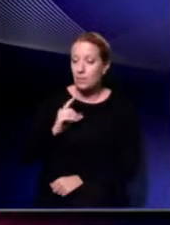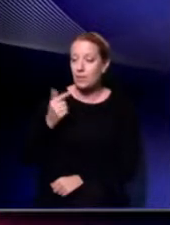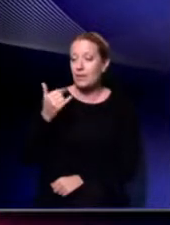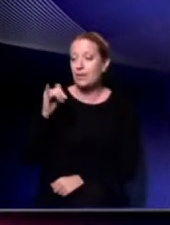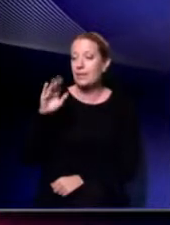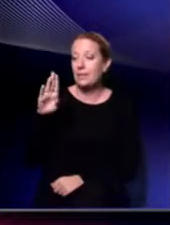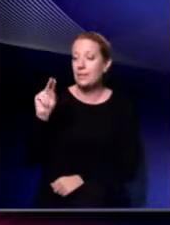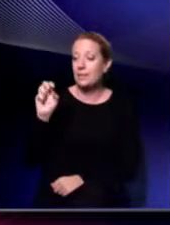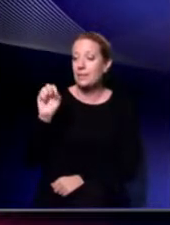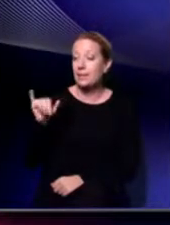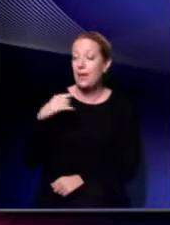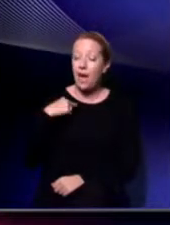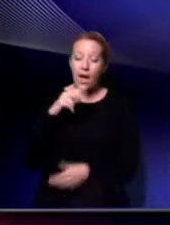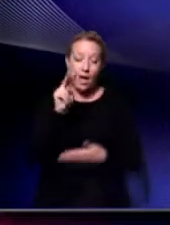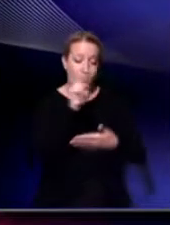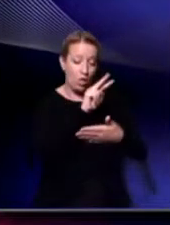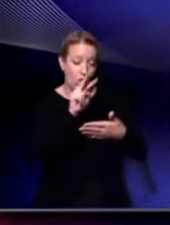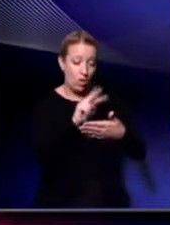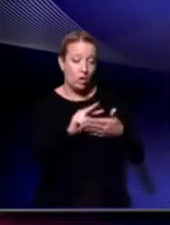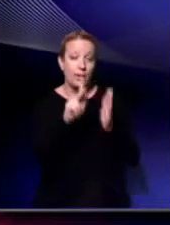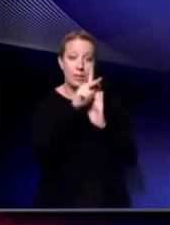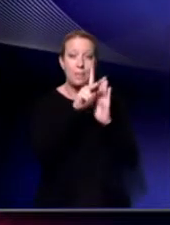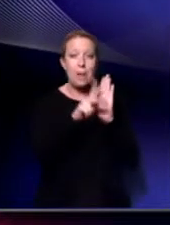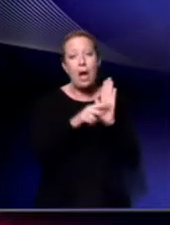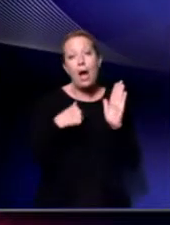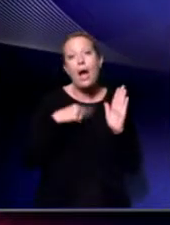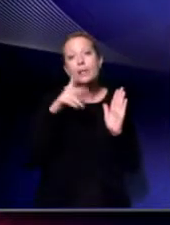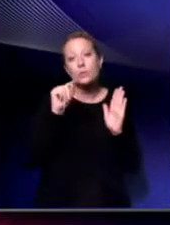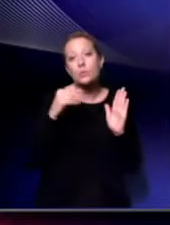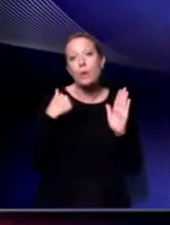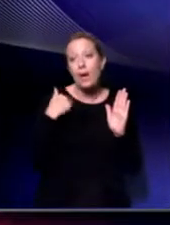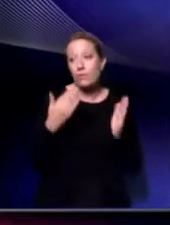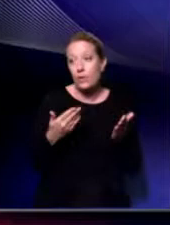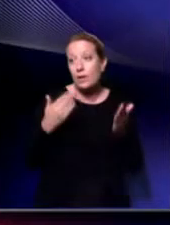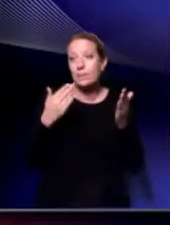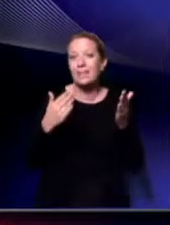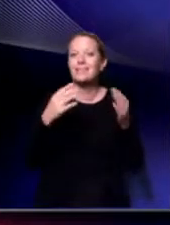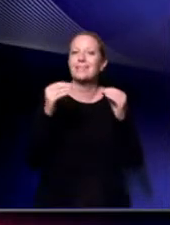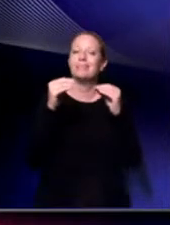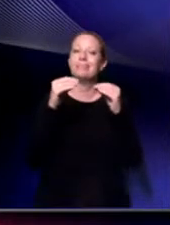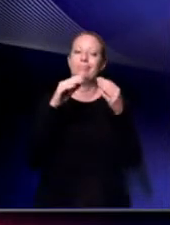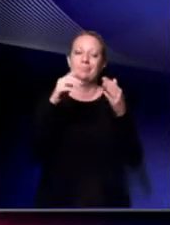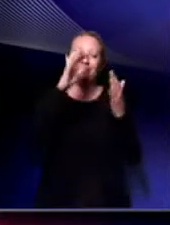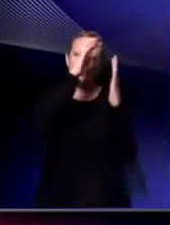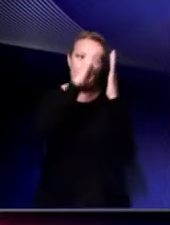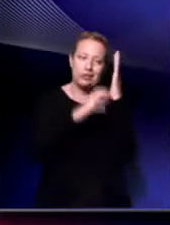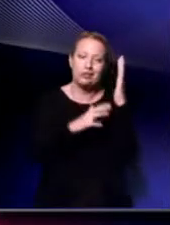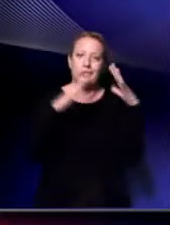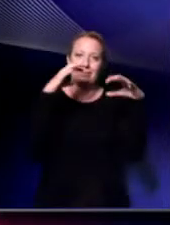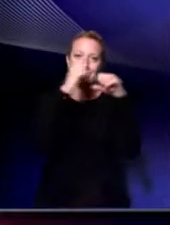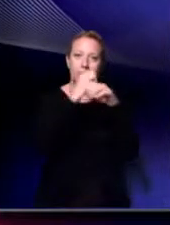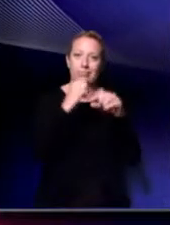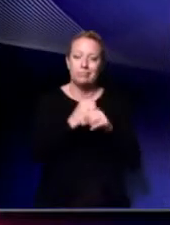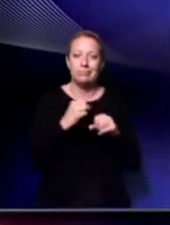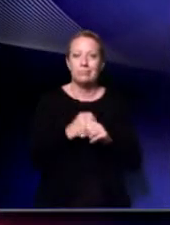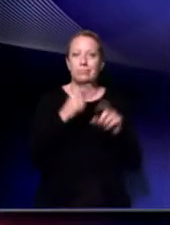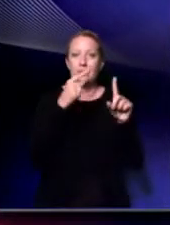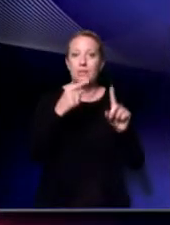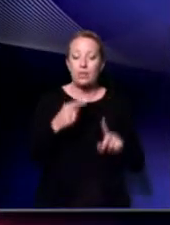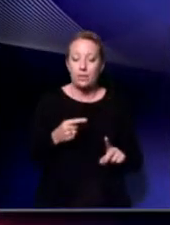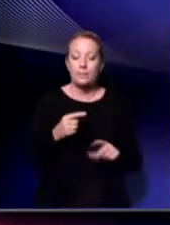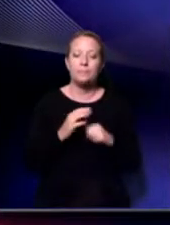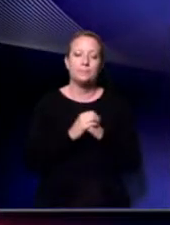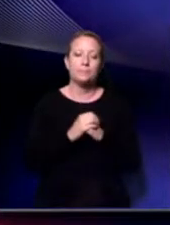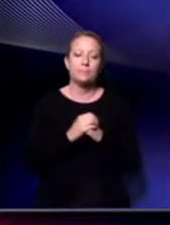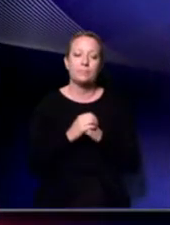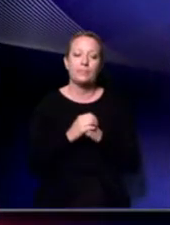that we have. And I have a couple of recommendations for consolidation. As a preliminary matter, I think that before we